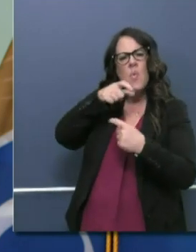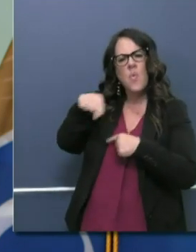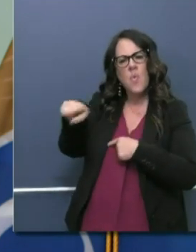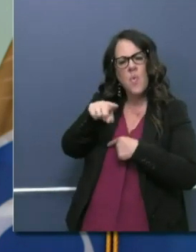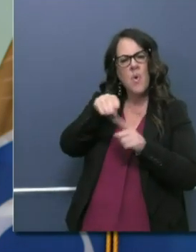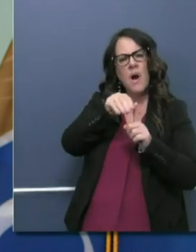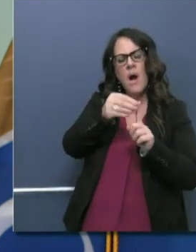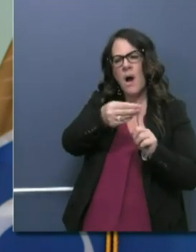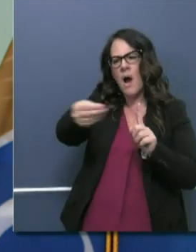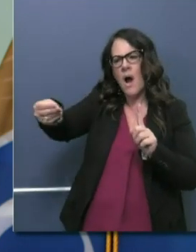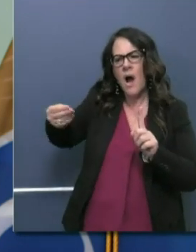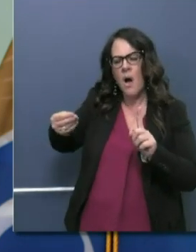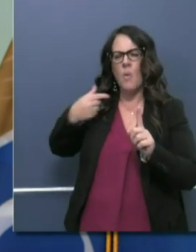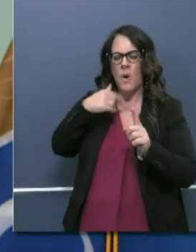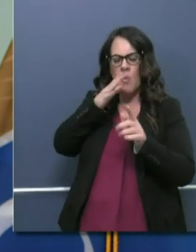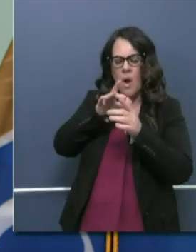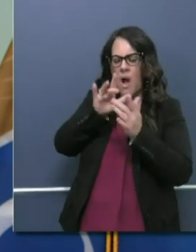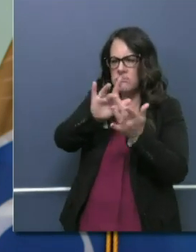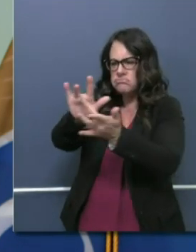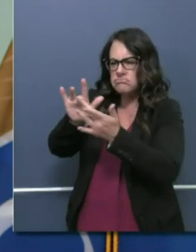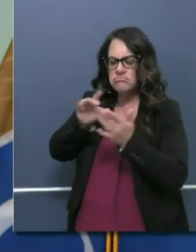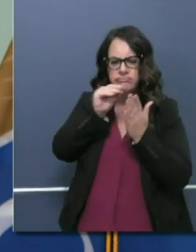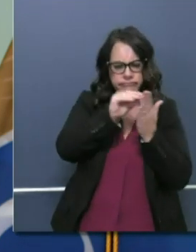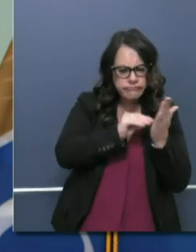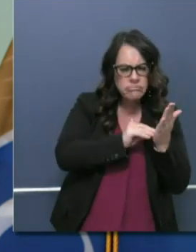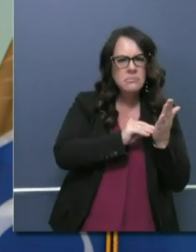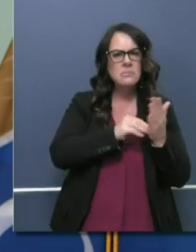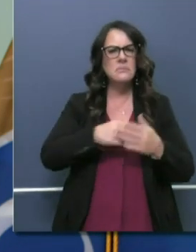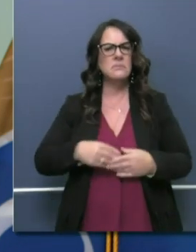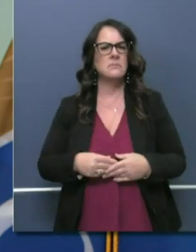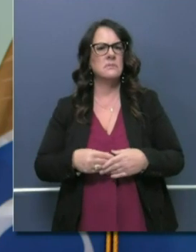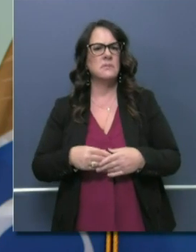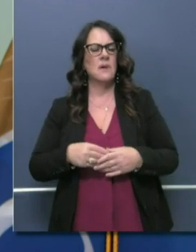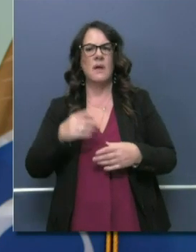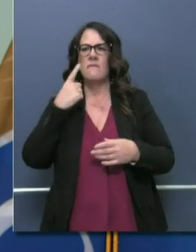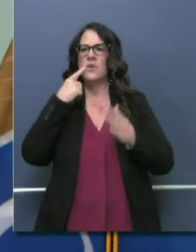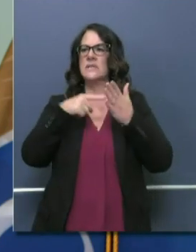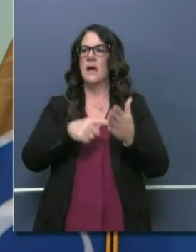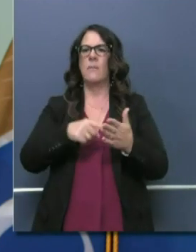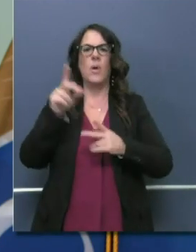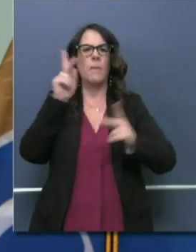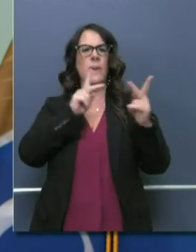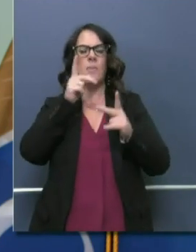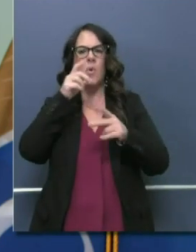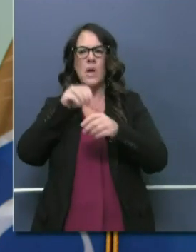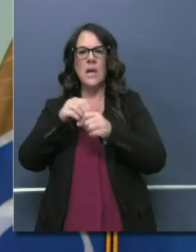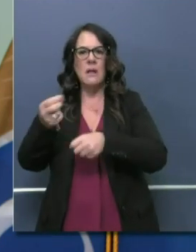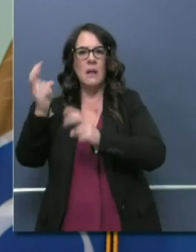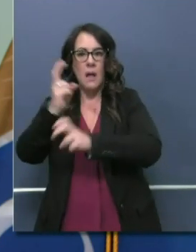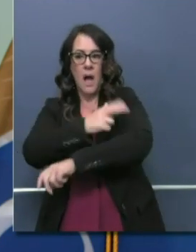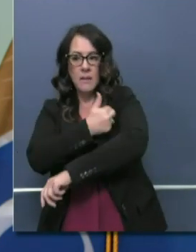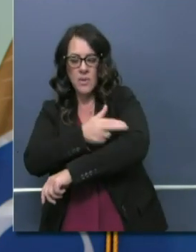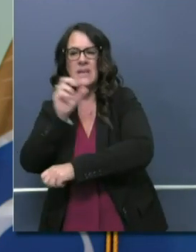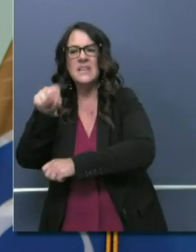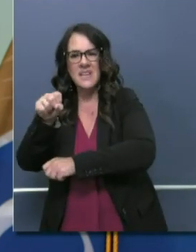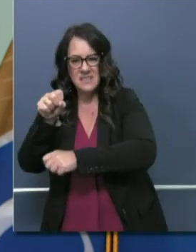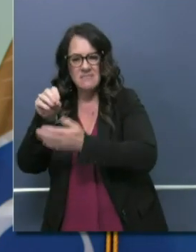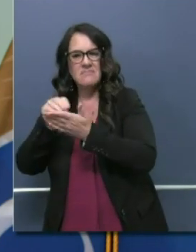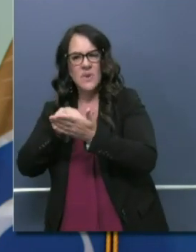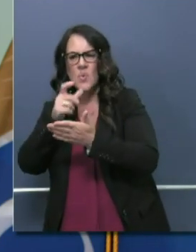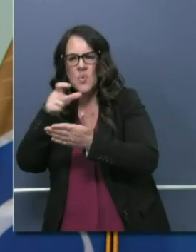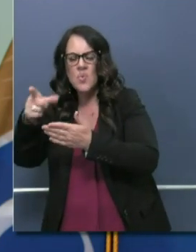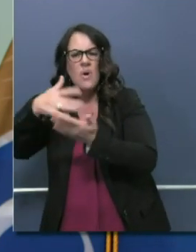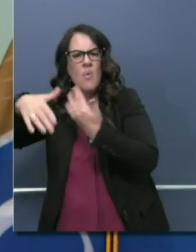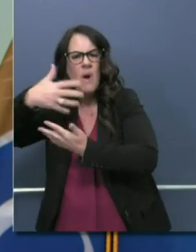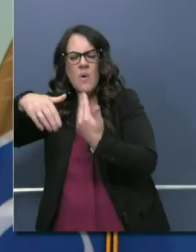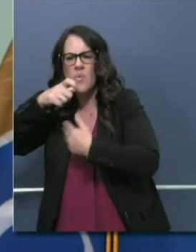just in our ICUs, in our hospitals, but these are people that came on commercial flights from points of the globe, primarily